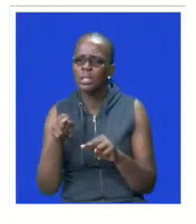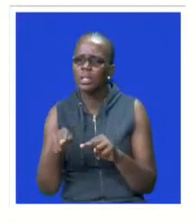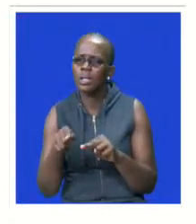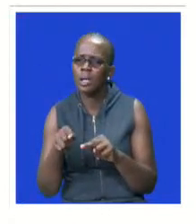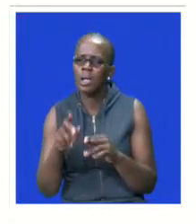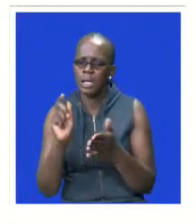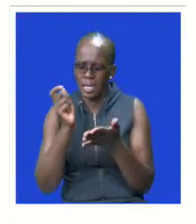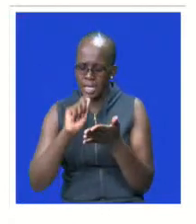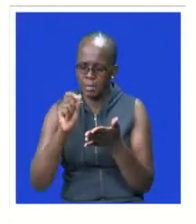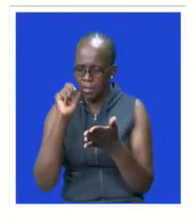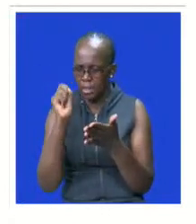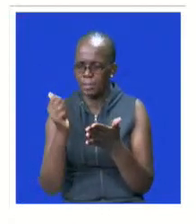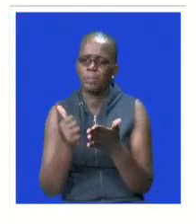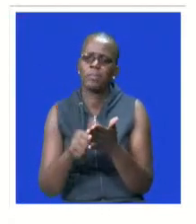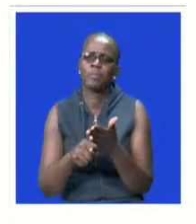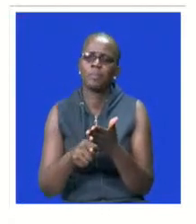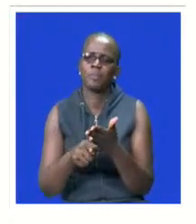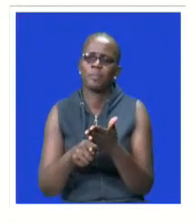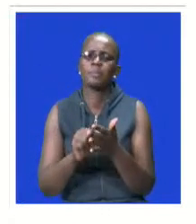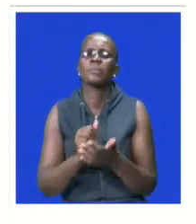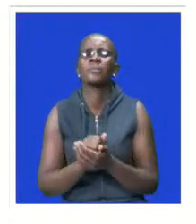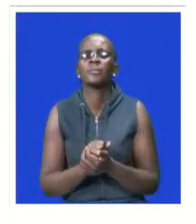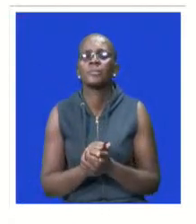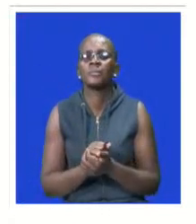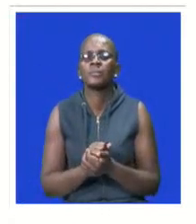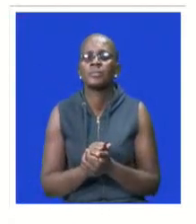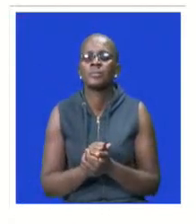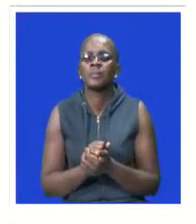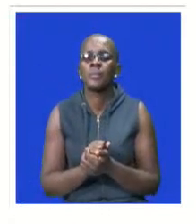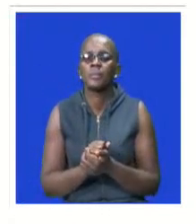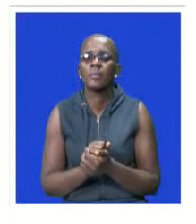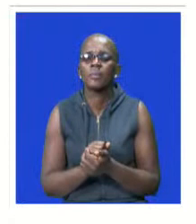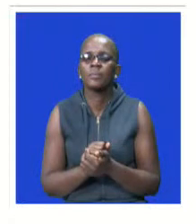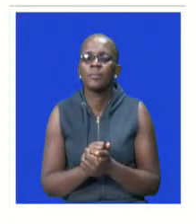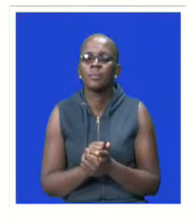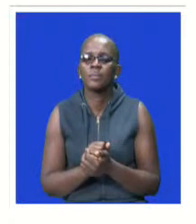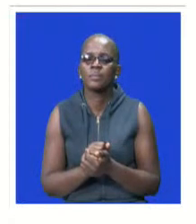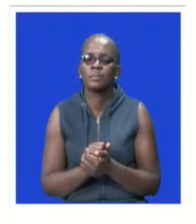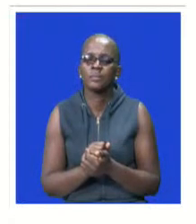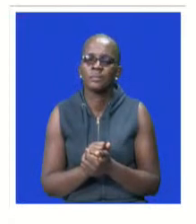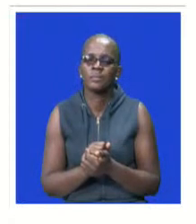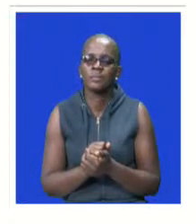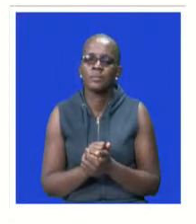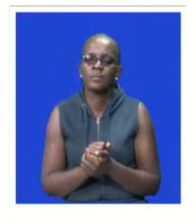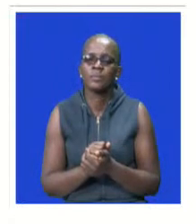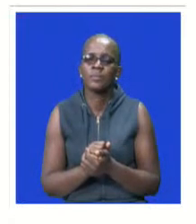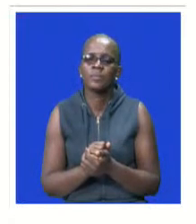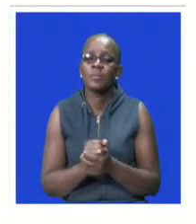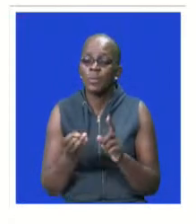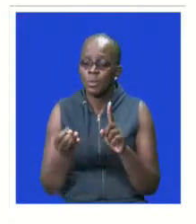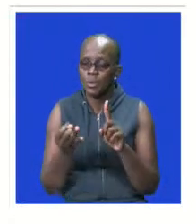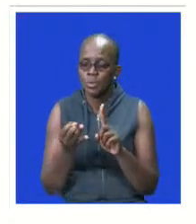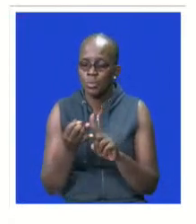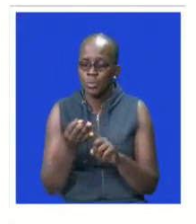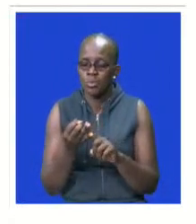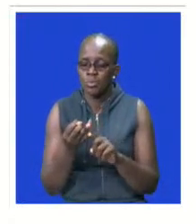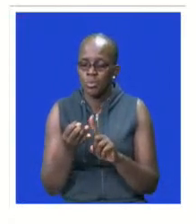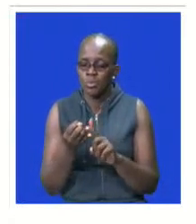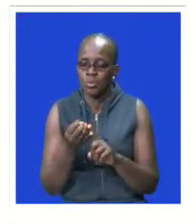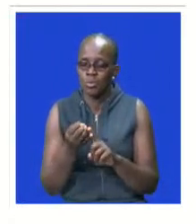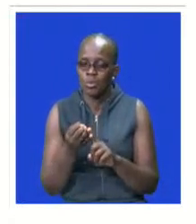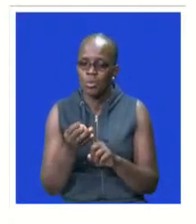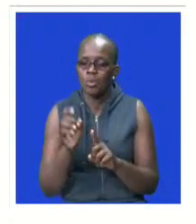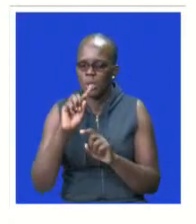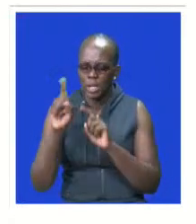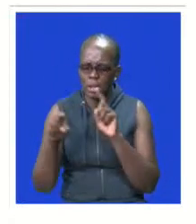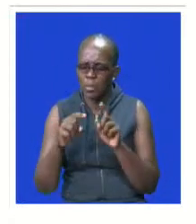where it says write a letter. That is the task that you're doing. So, and then you go on to ask yourself the question, who